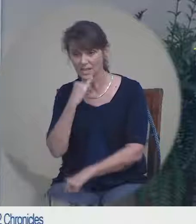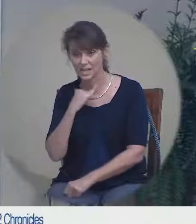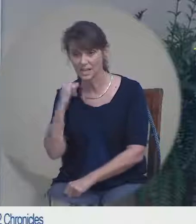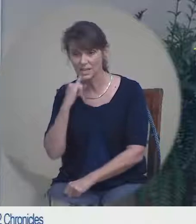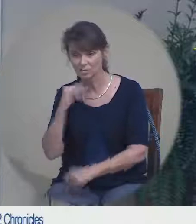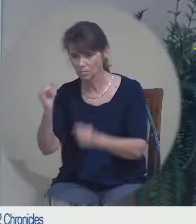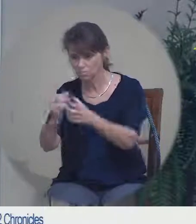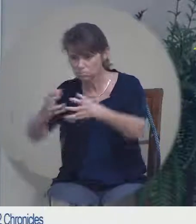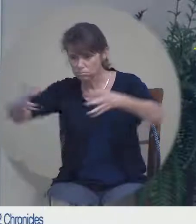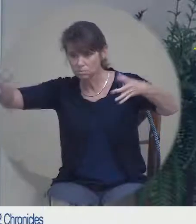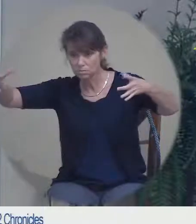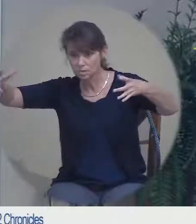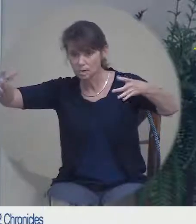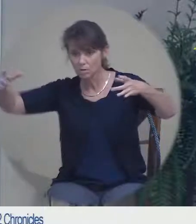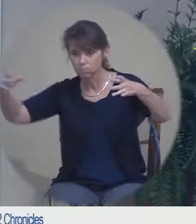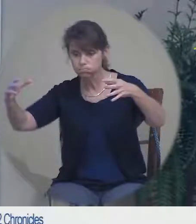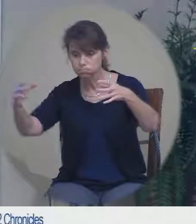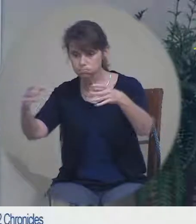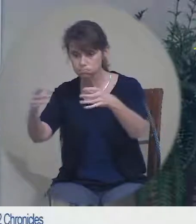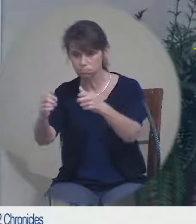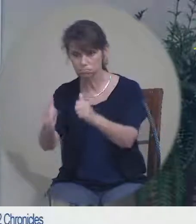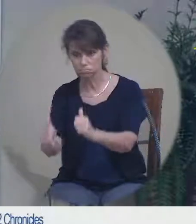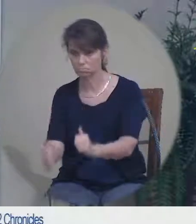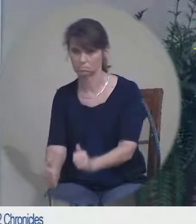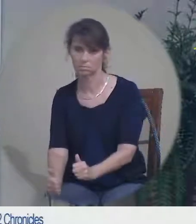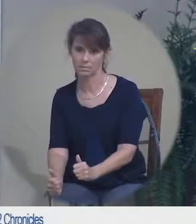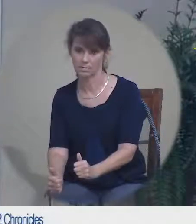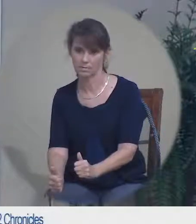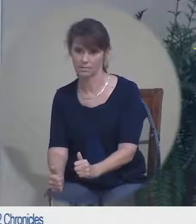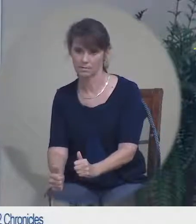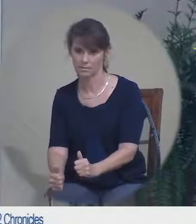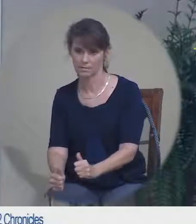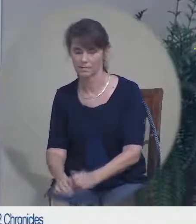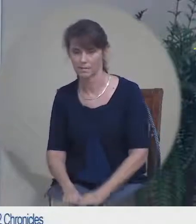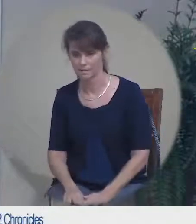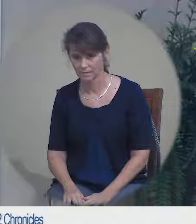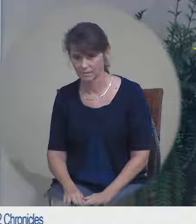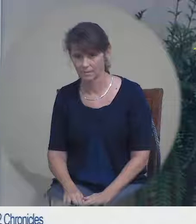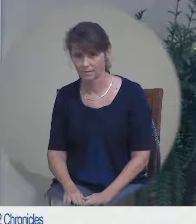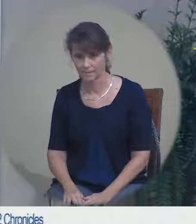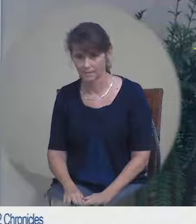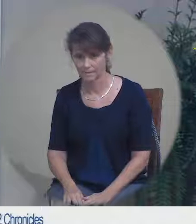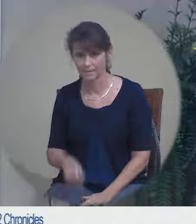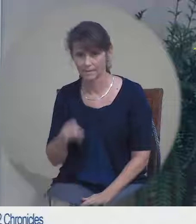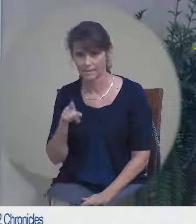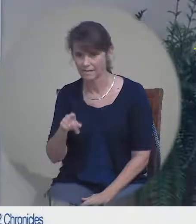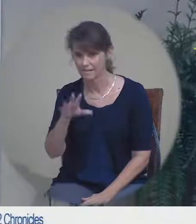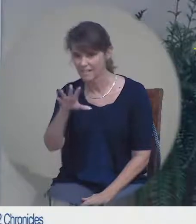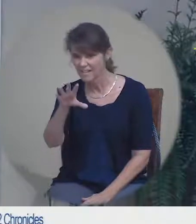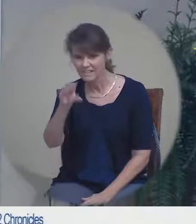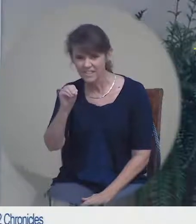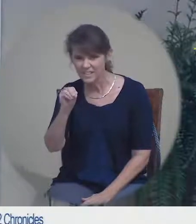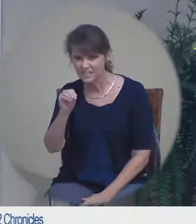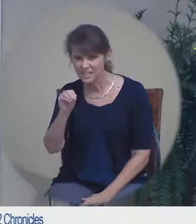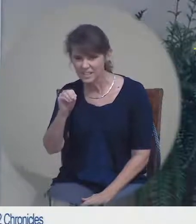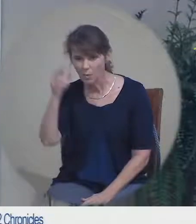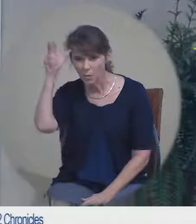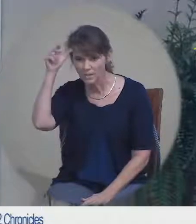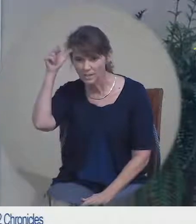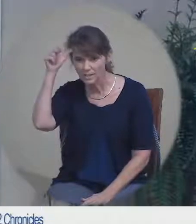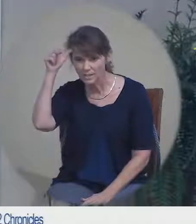mean, just think about that. 50 horsemen, 10